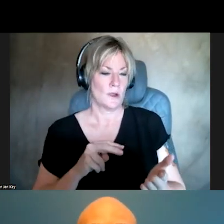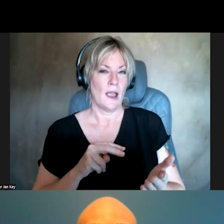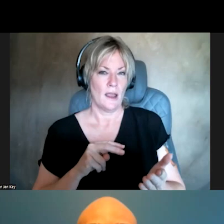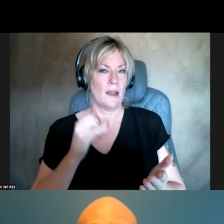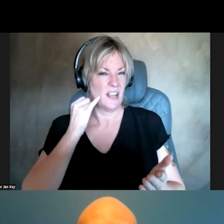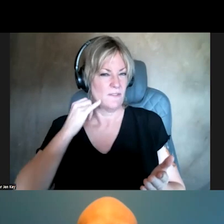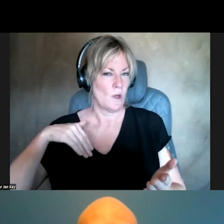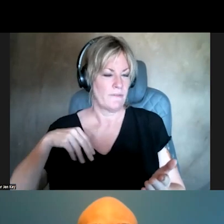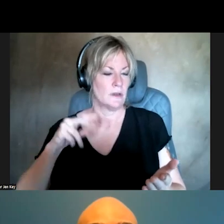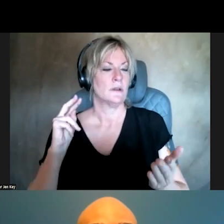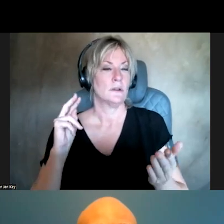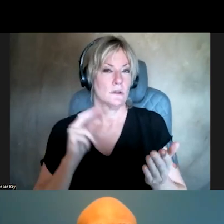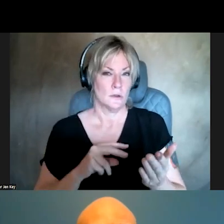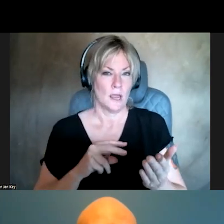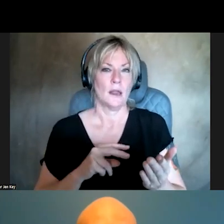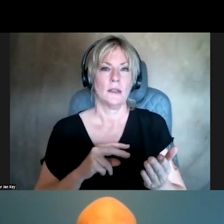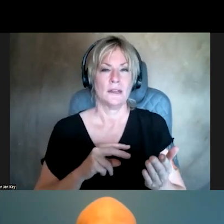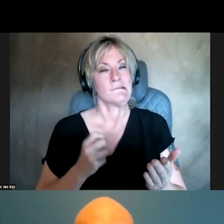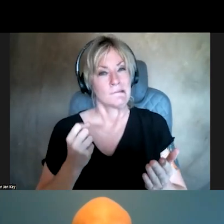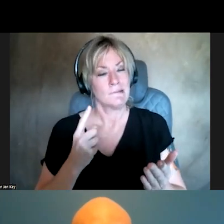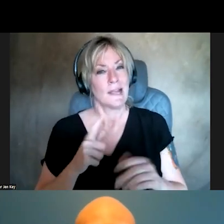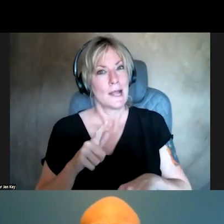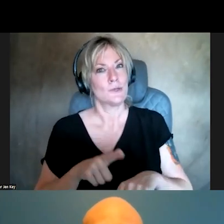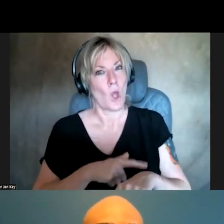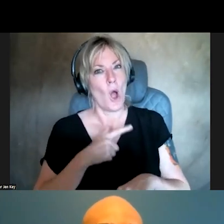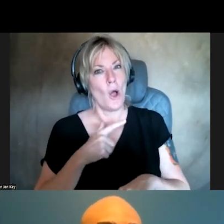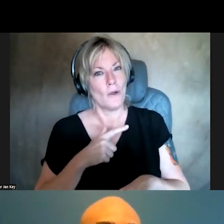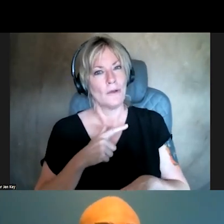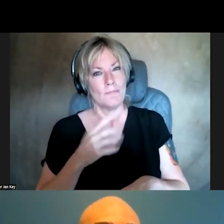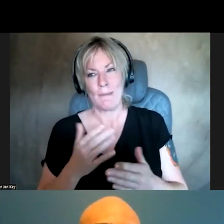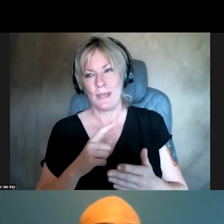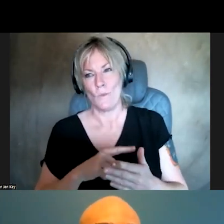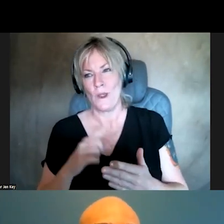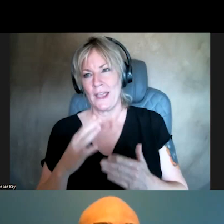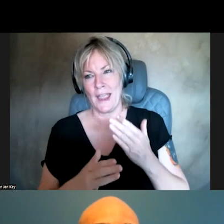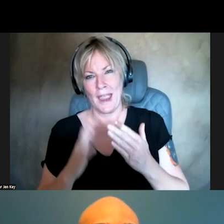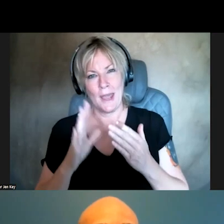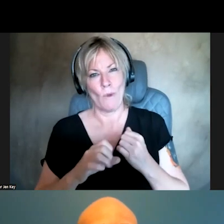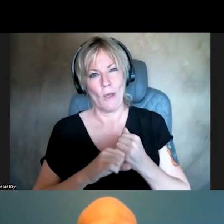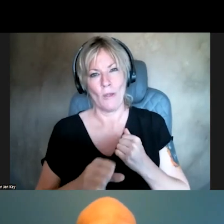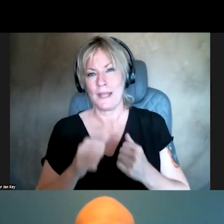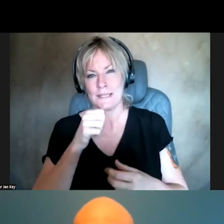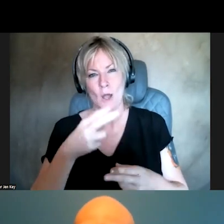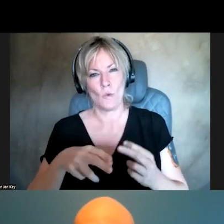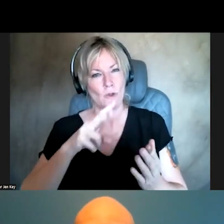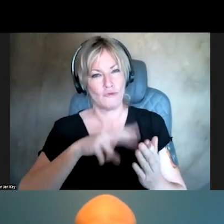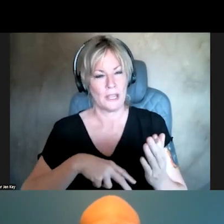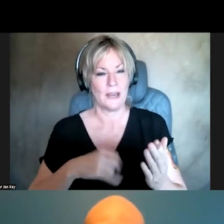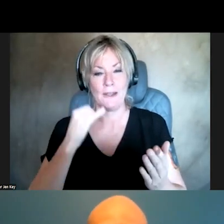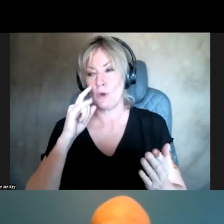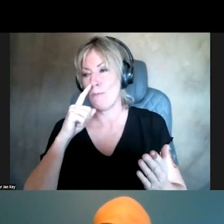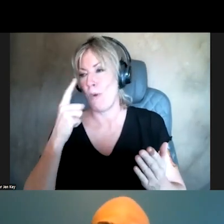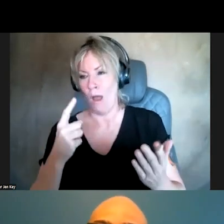done so. It will take you some time. So maybe over the weekend, if you're like, sitting around and like, I want to read the